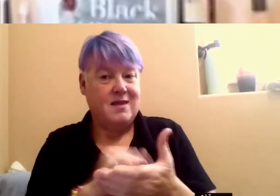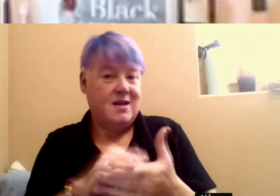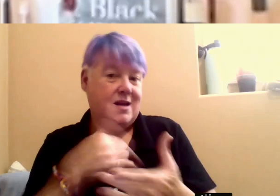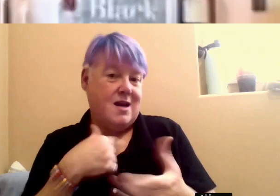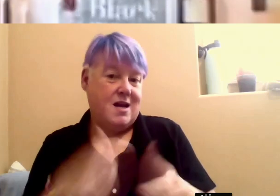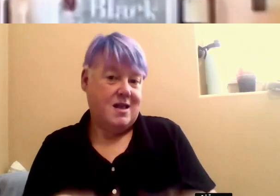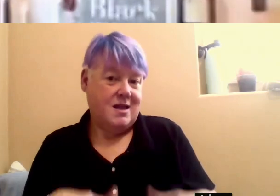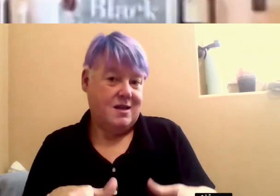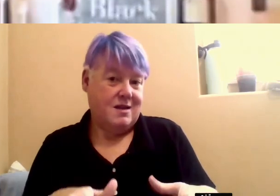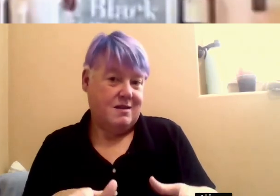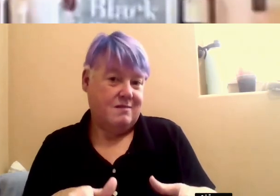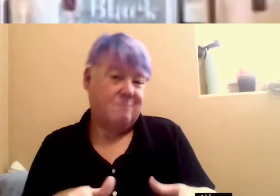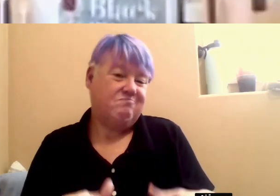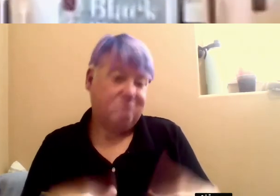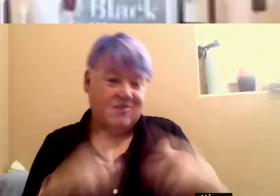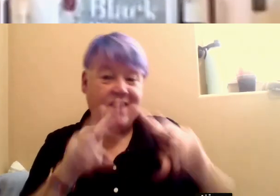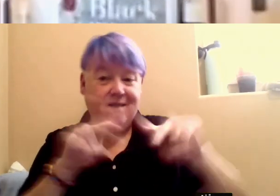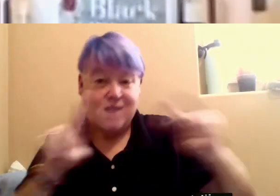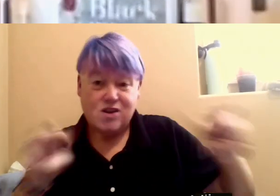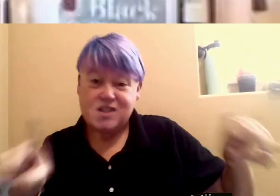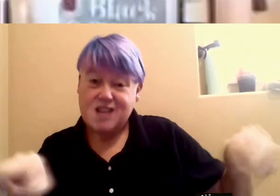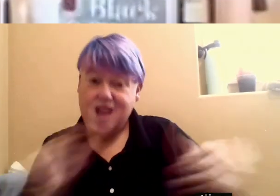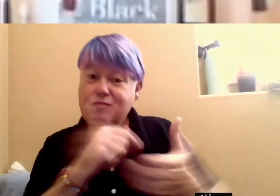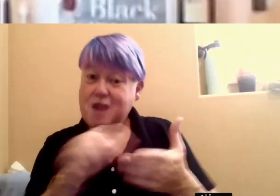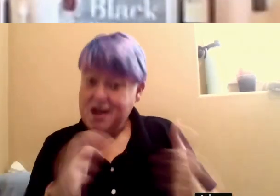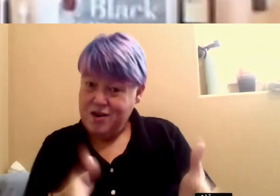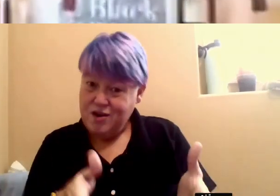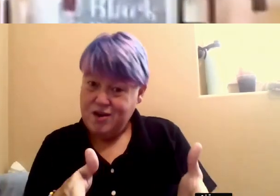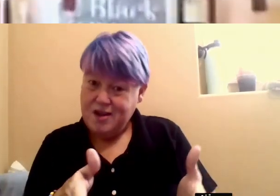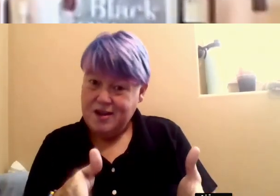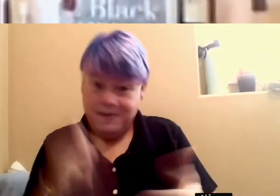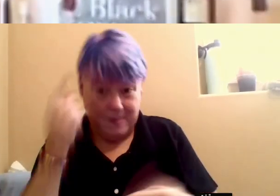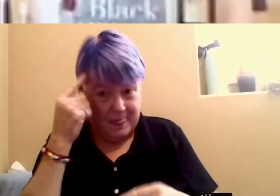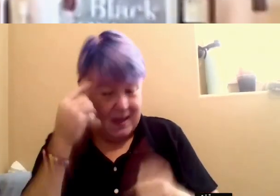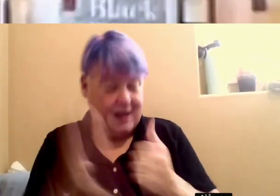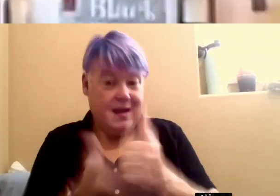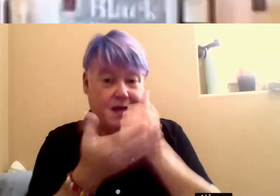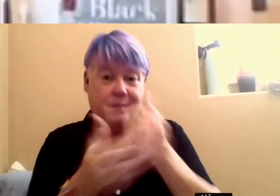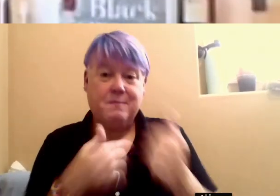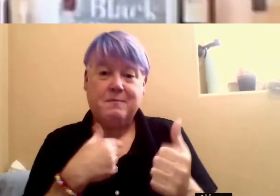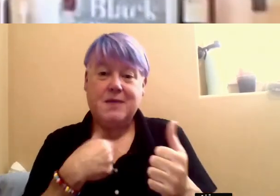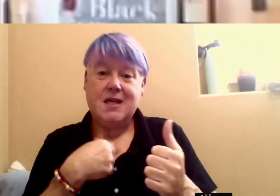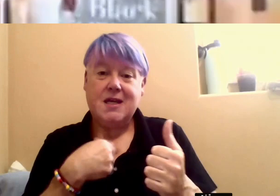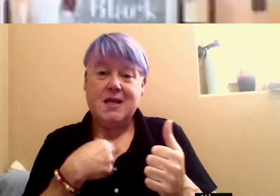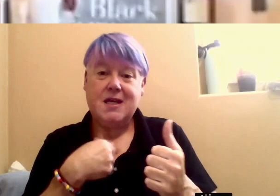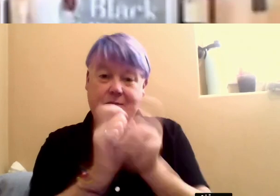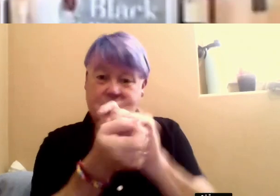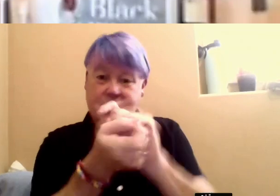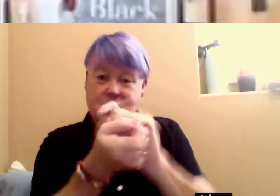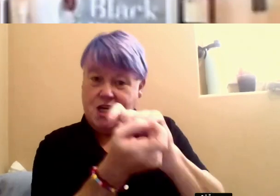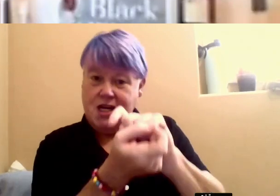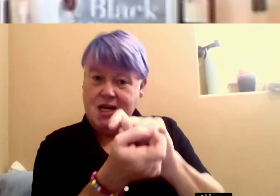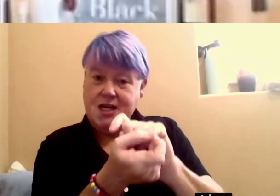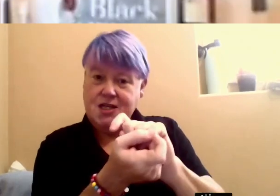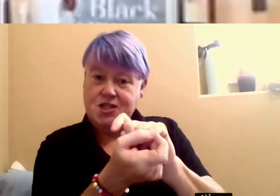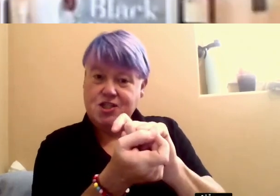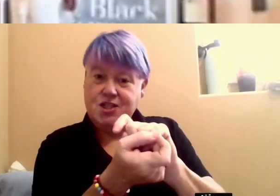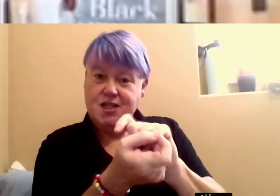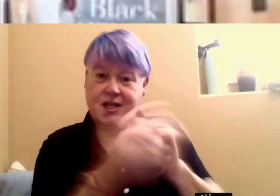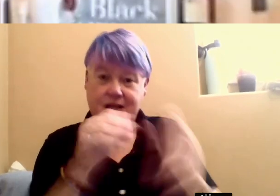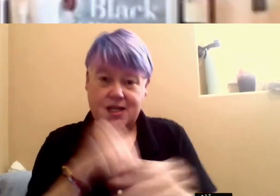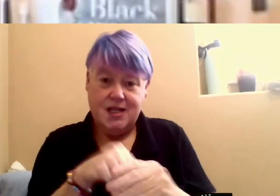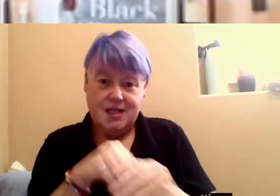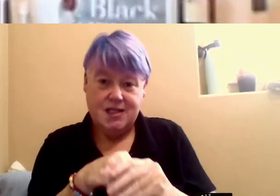my writing career, I think it helped me to be able to switch gears into,